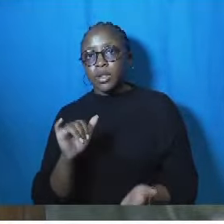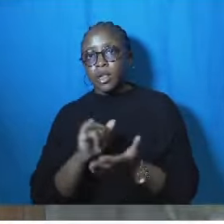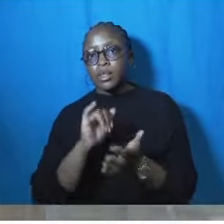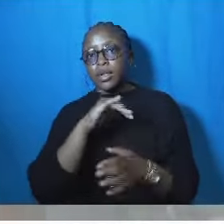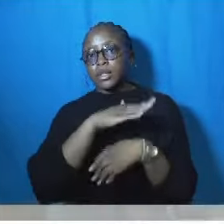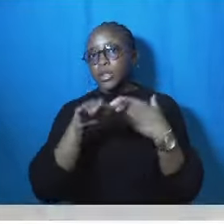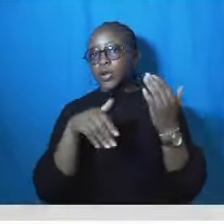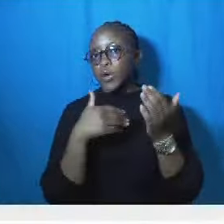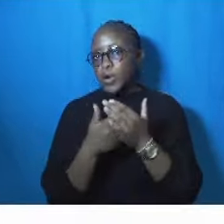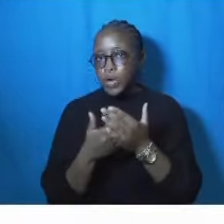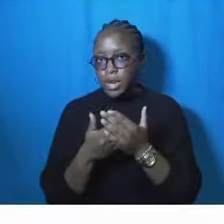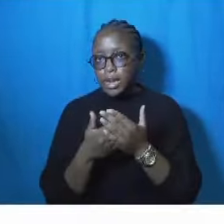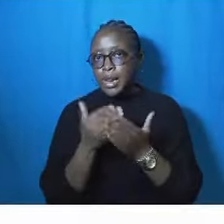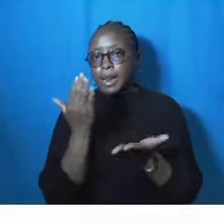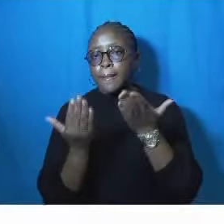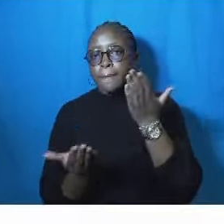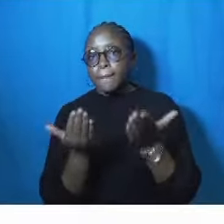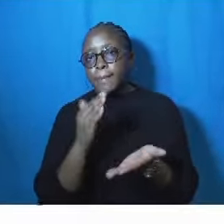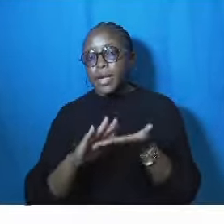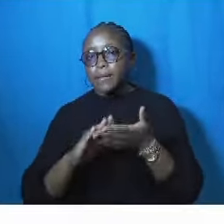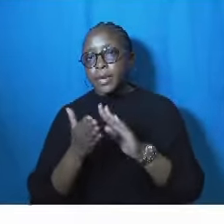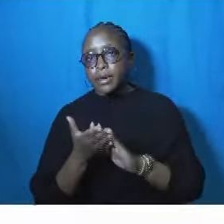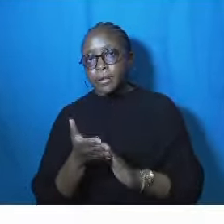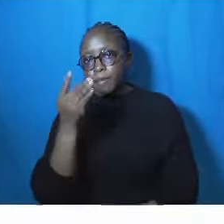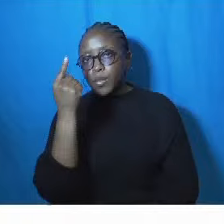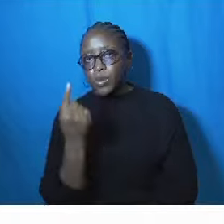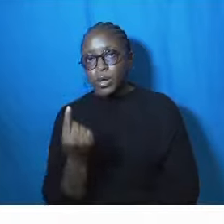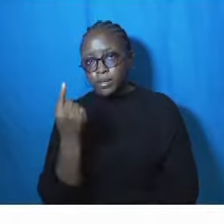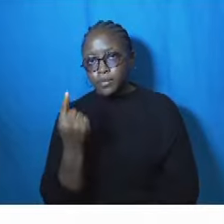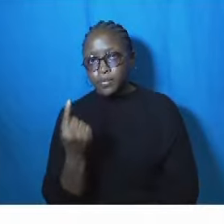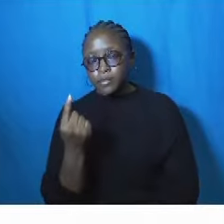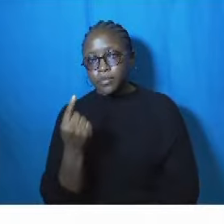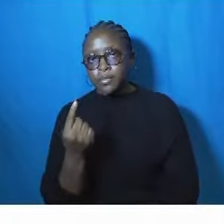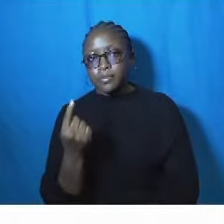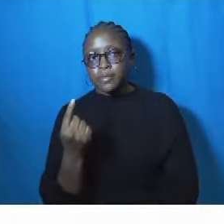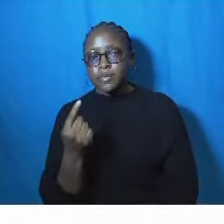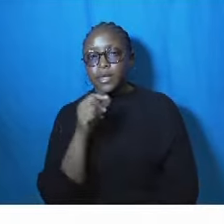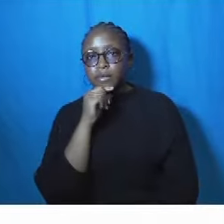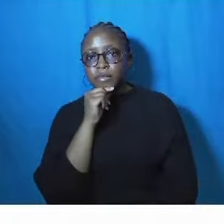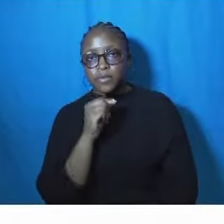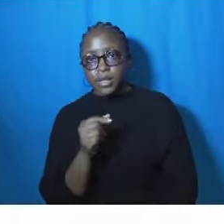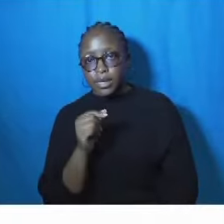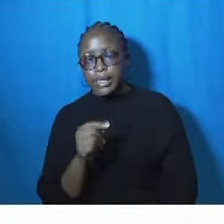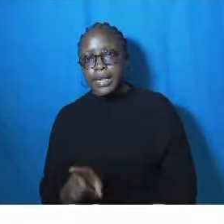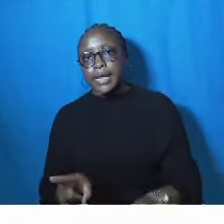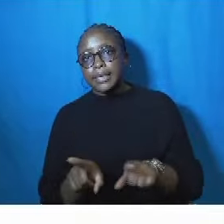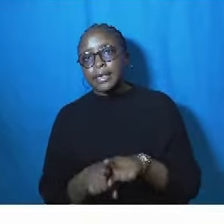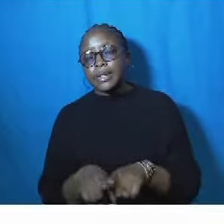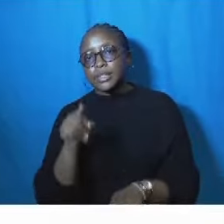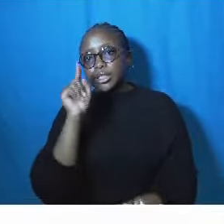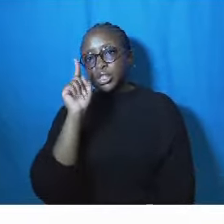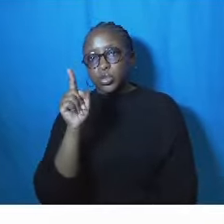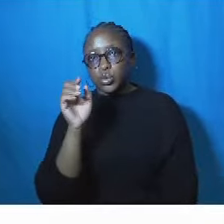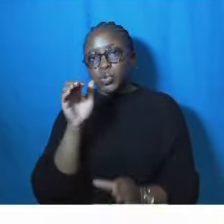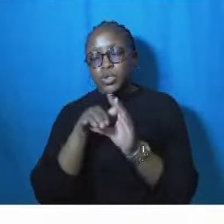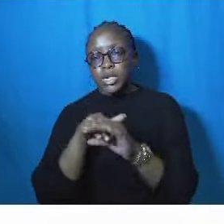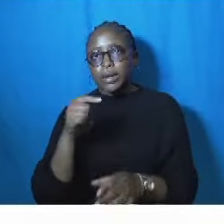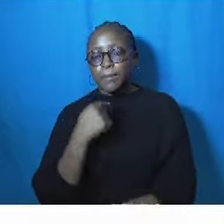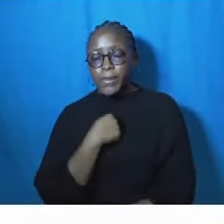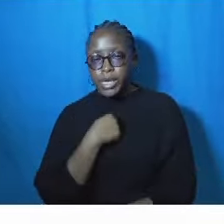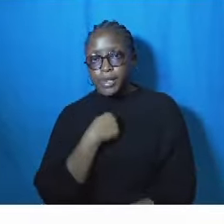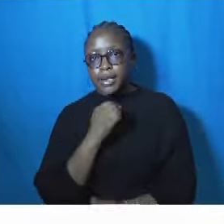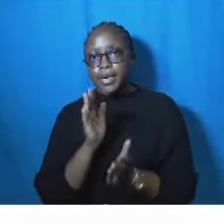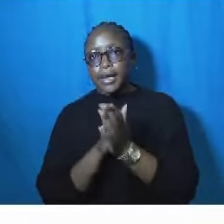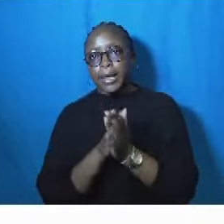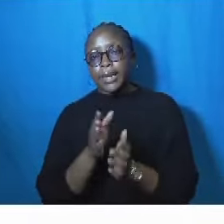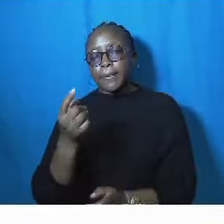may be one, Father, as you are in me and I am in